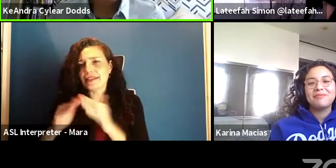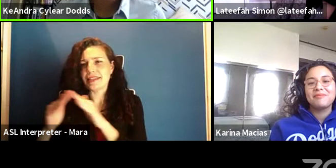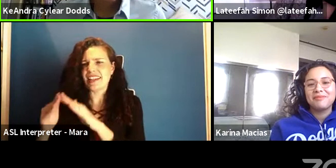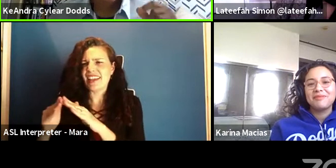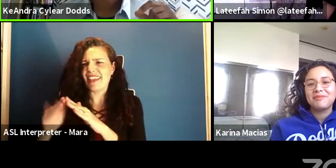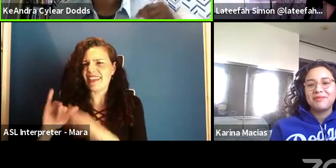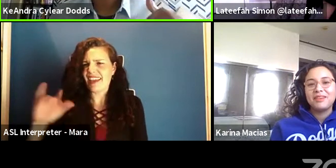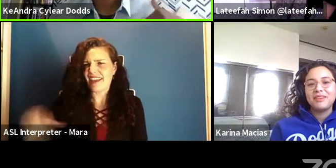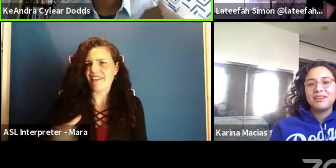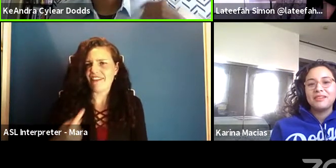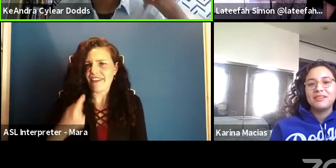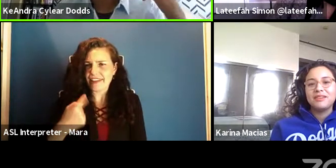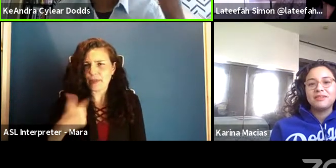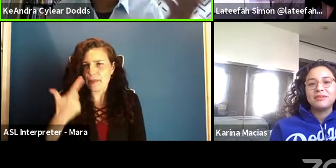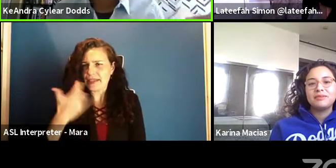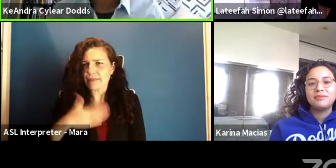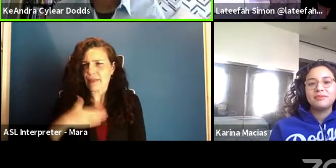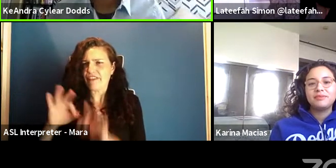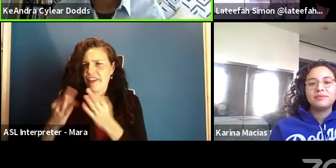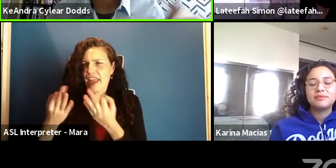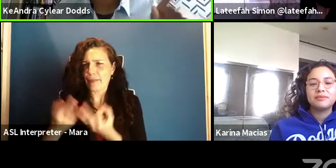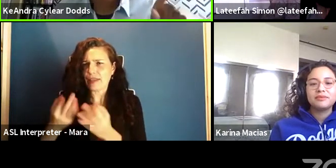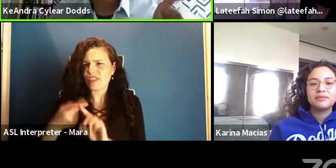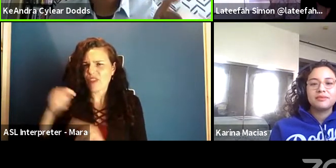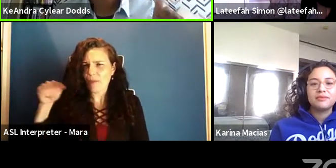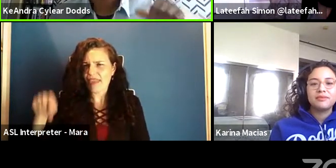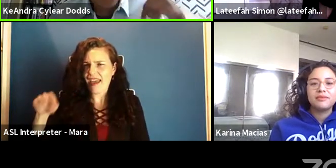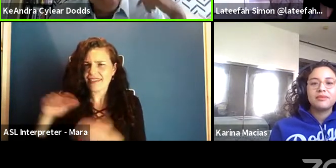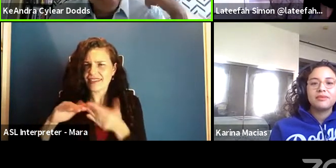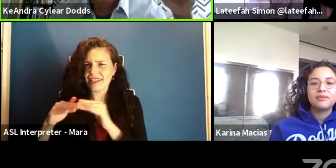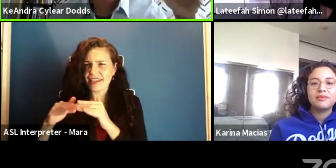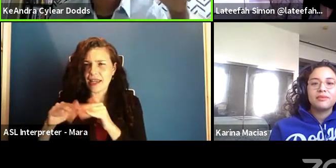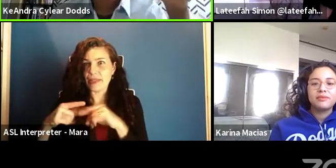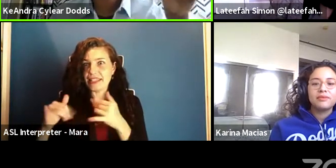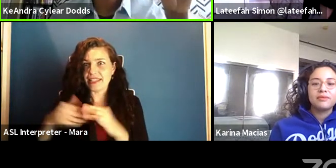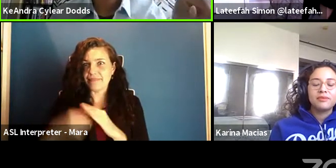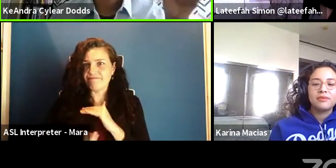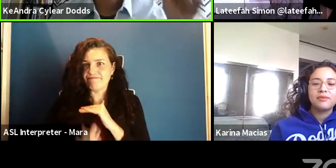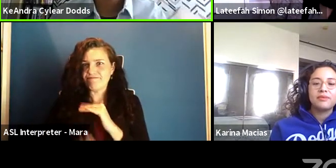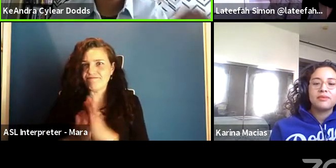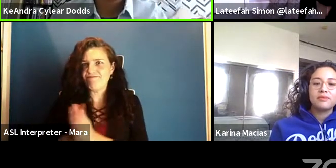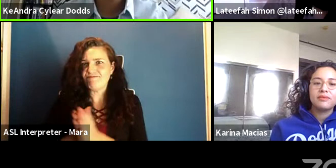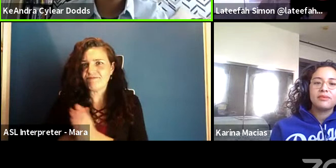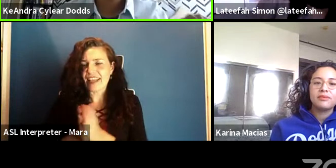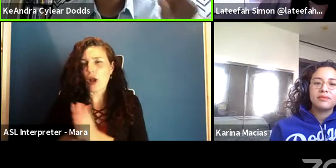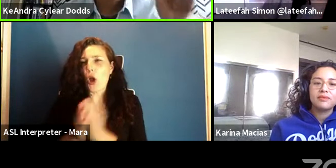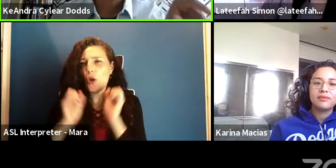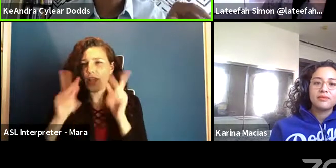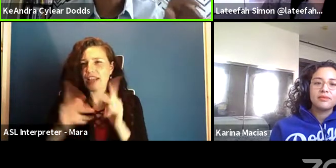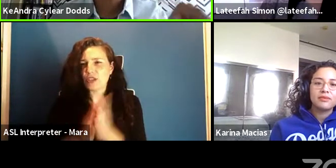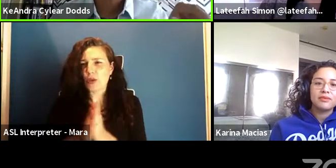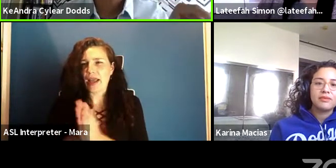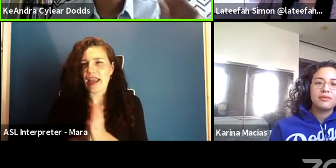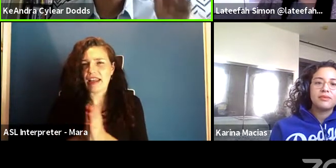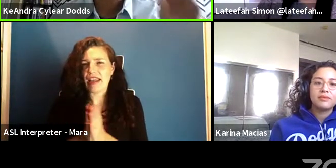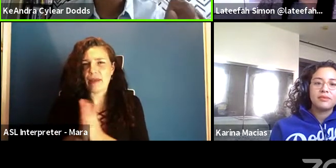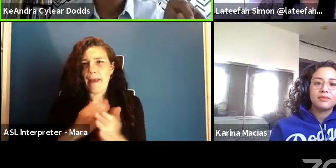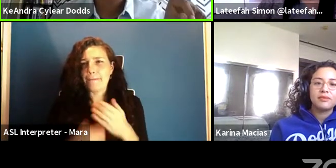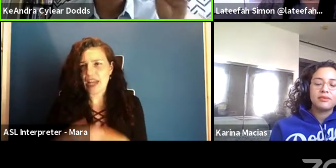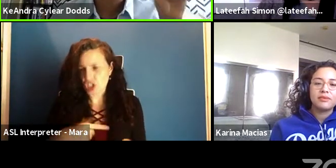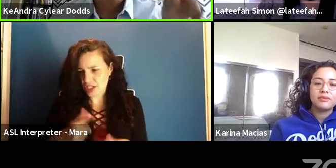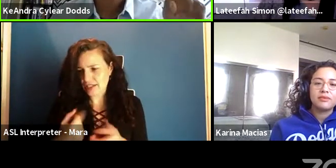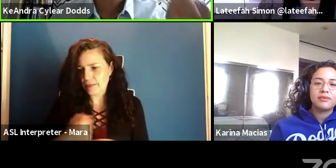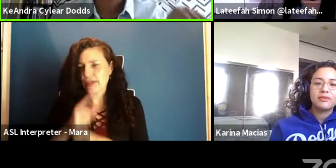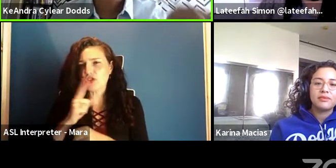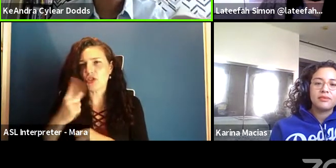that city. But it also fueled my passion for how someone like me needs to be in these seats and helping to make sure that we're